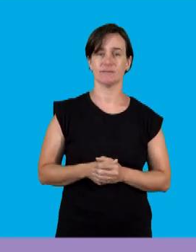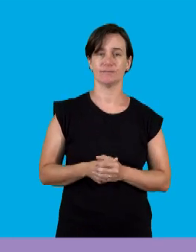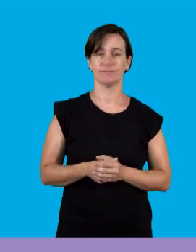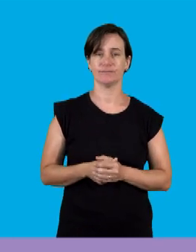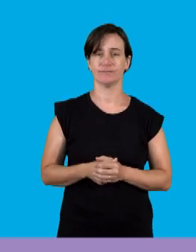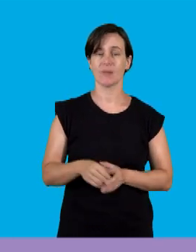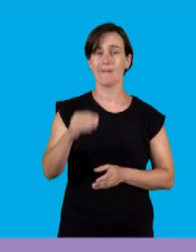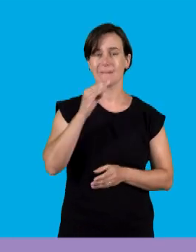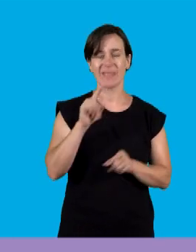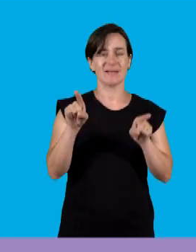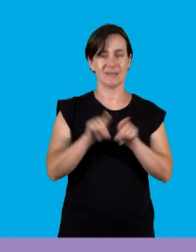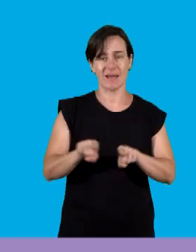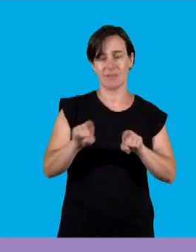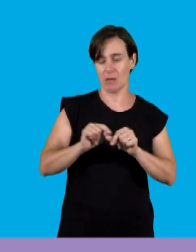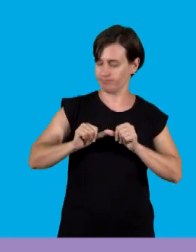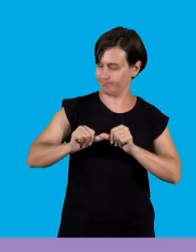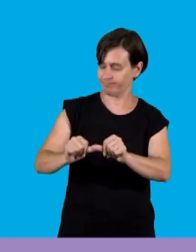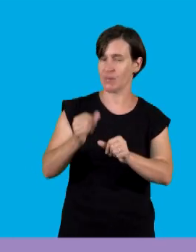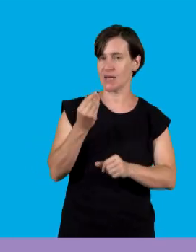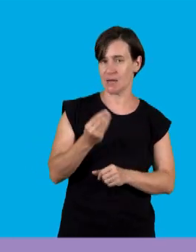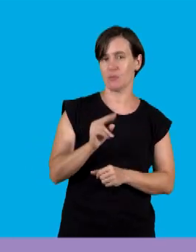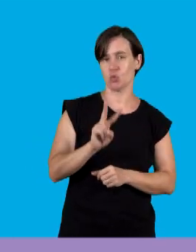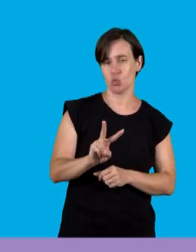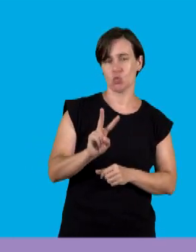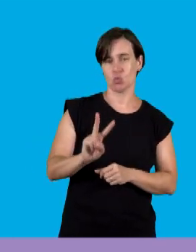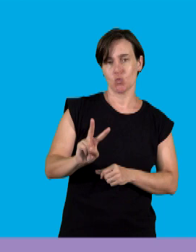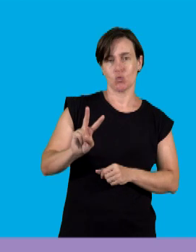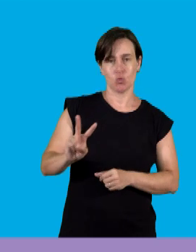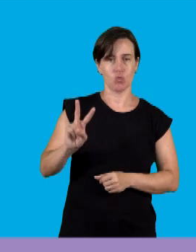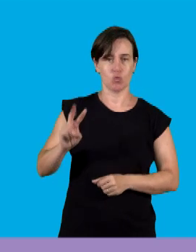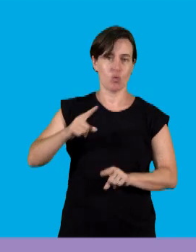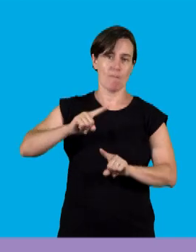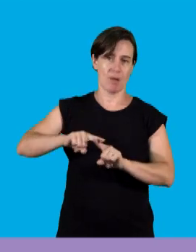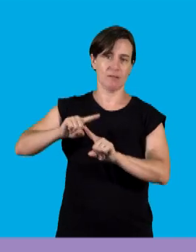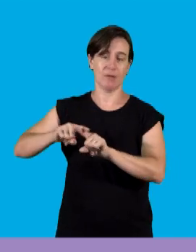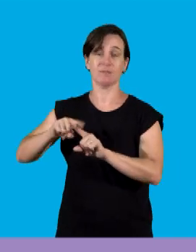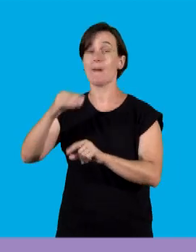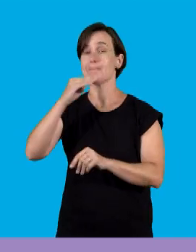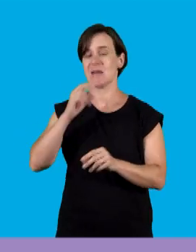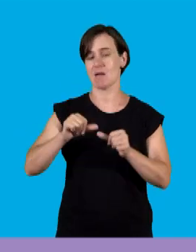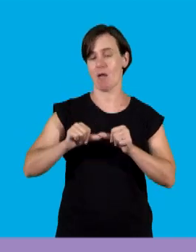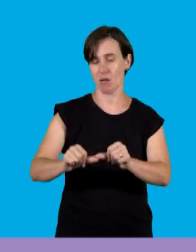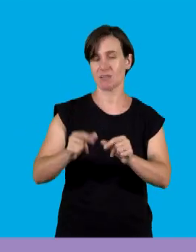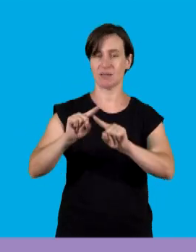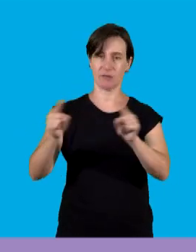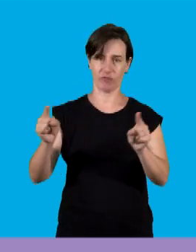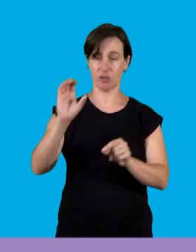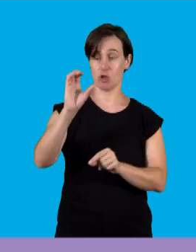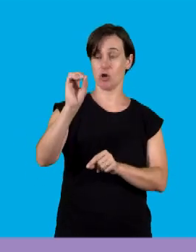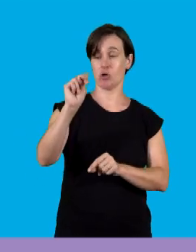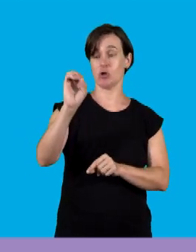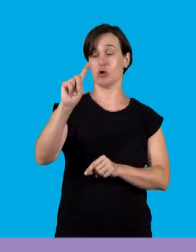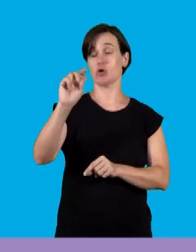we are adding a constant number of triangles, which is our 2, which is also our constant difference. So we